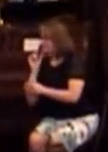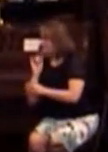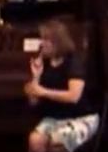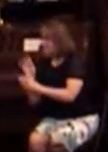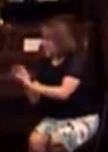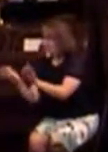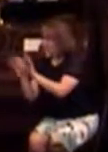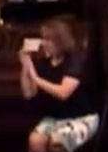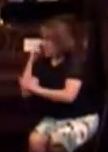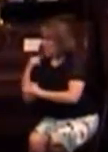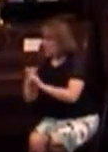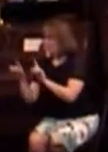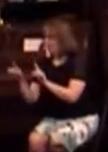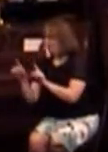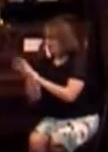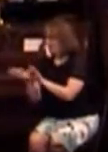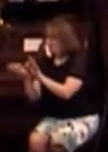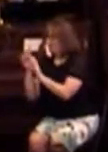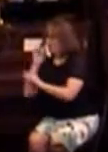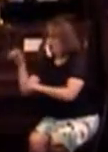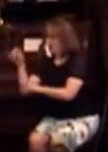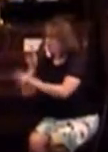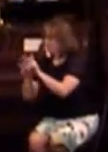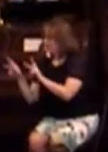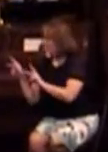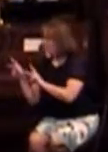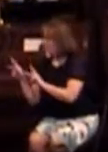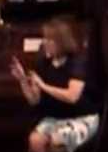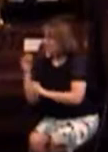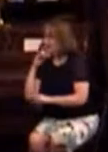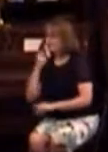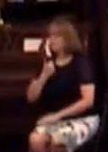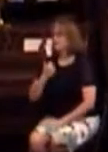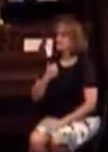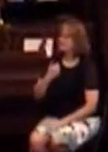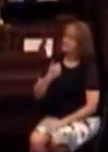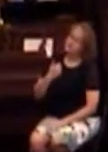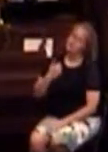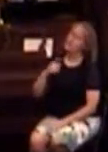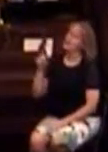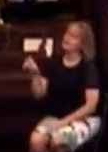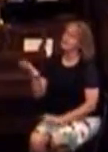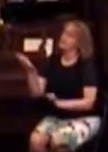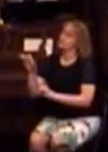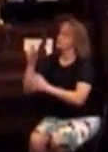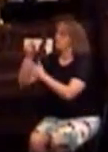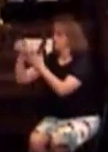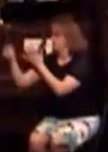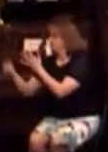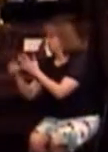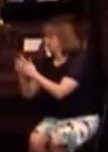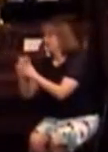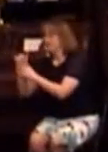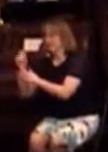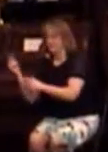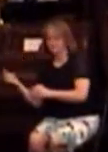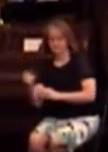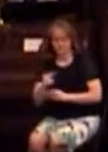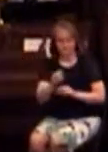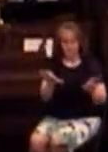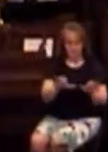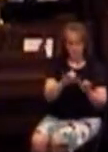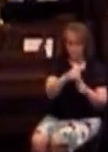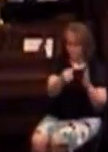here. Just, I need to unwind. And we go over there. Now, of these four boxes, of these